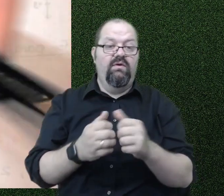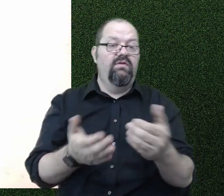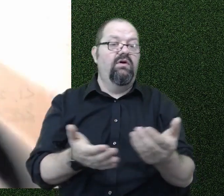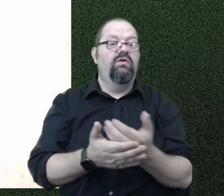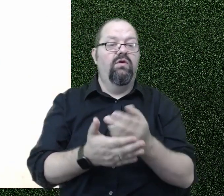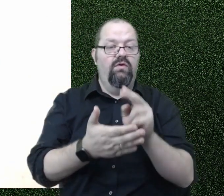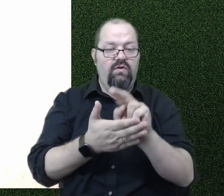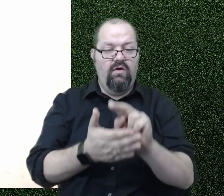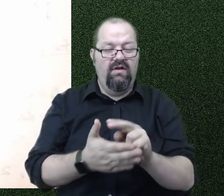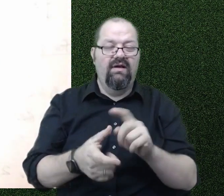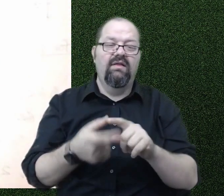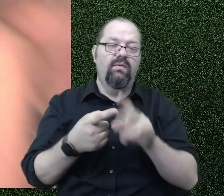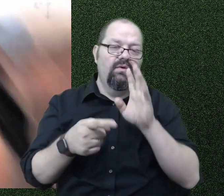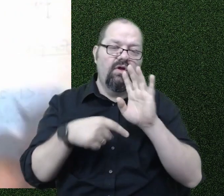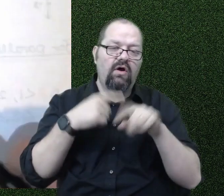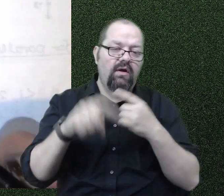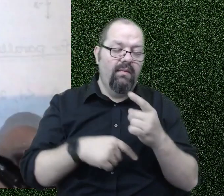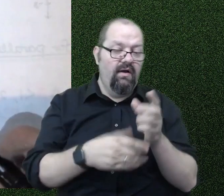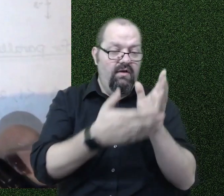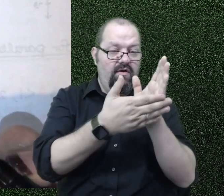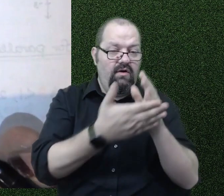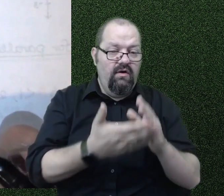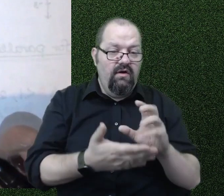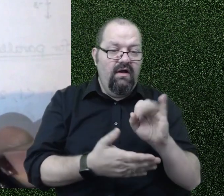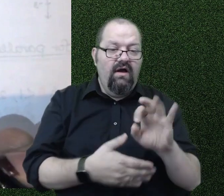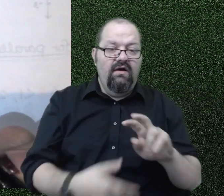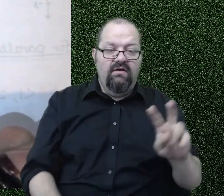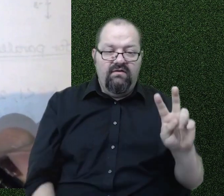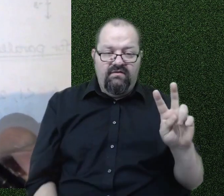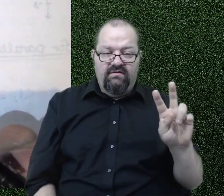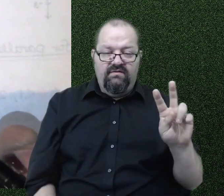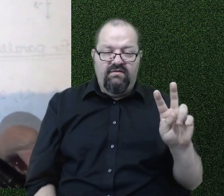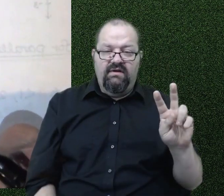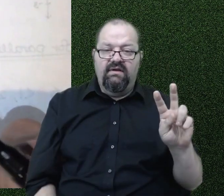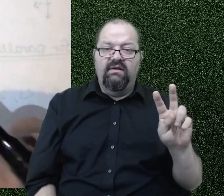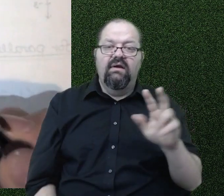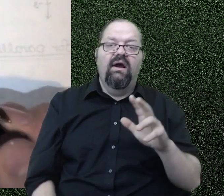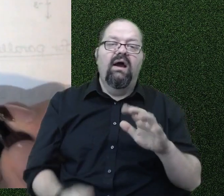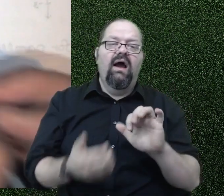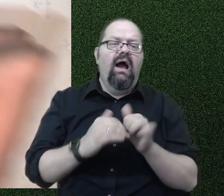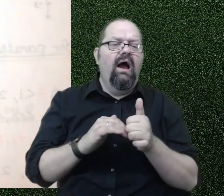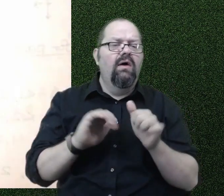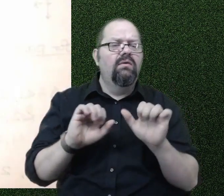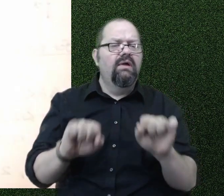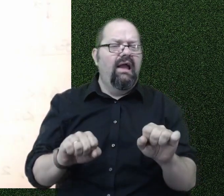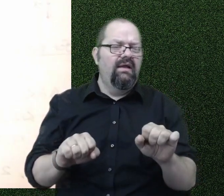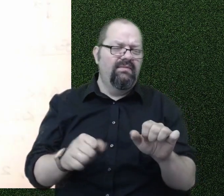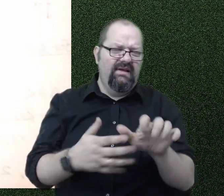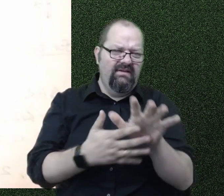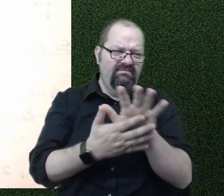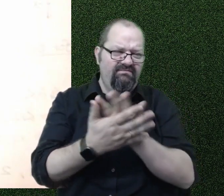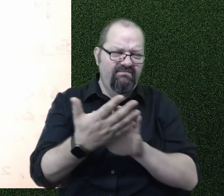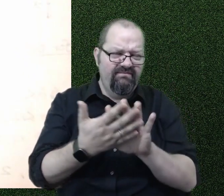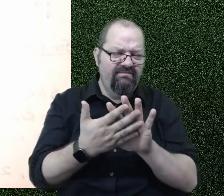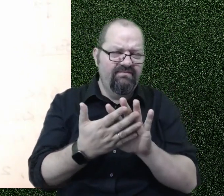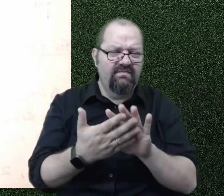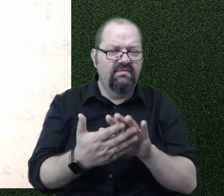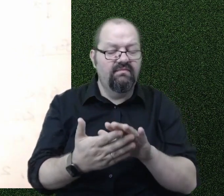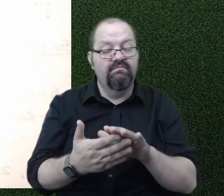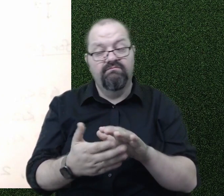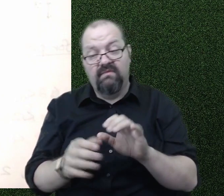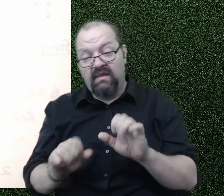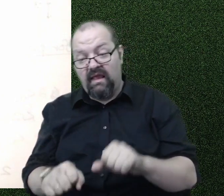we're going to talk about the components of v. Now that can be a little ambiguous. Sometimes we're talking about scalar